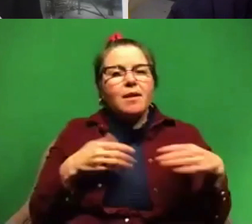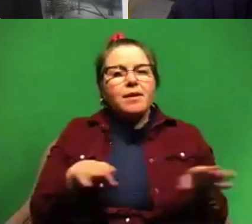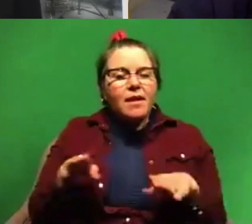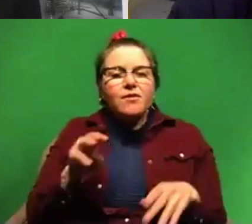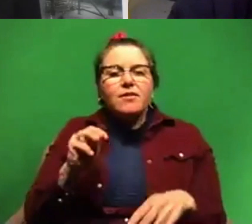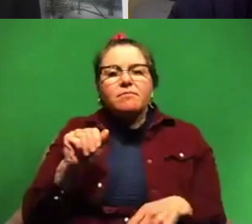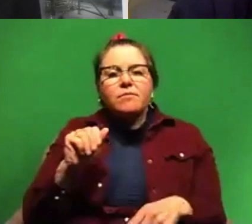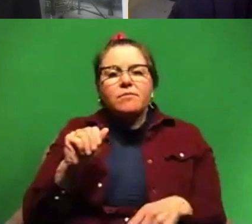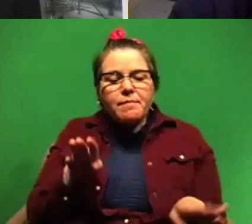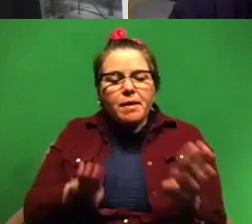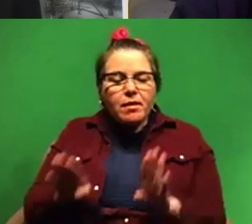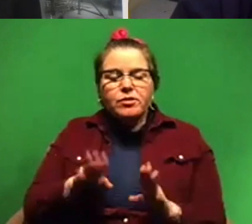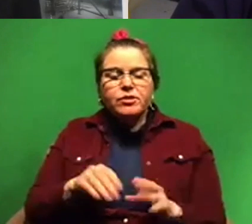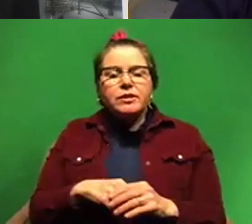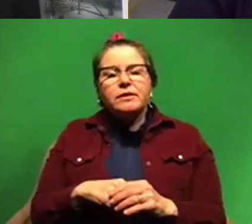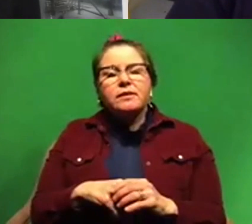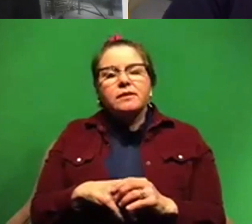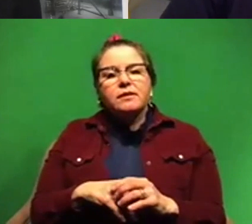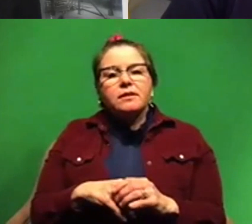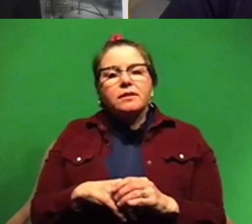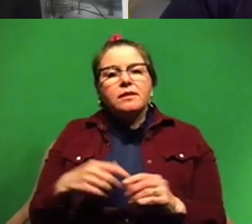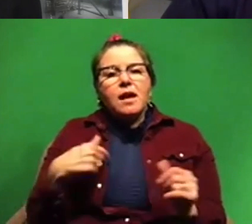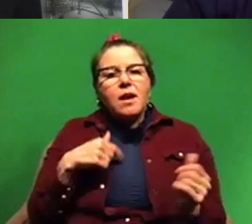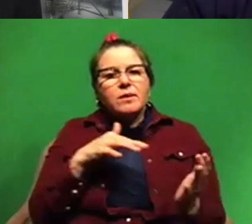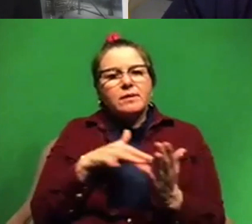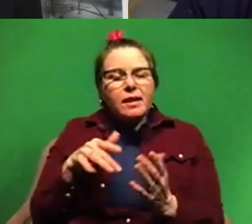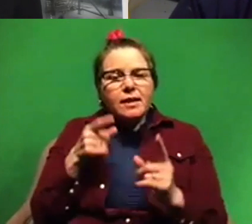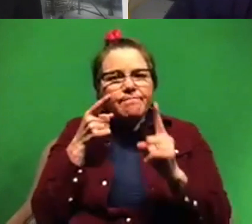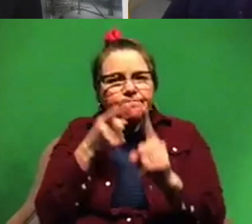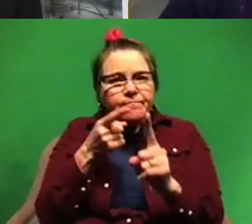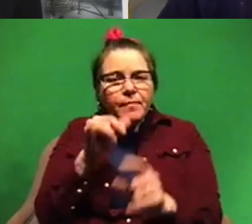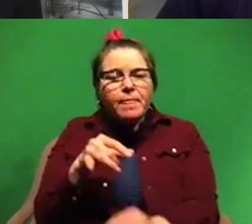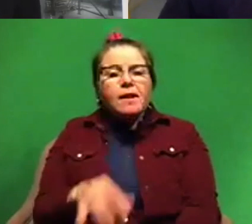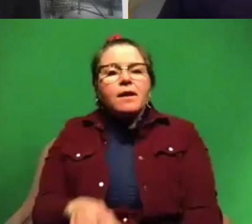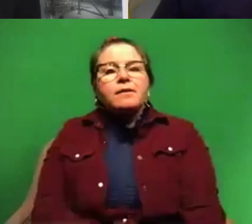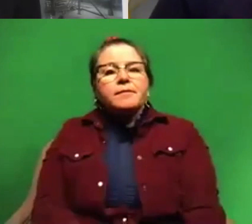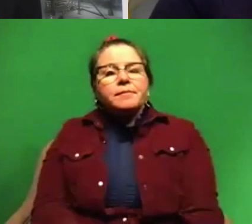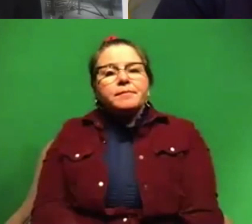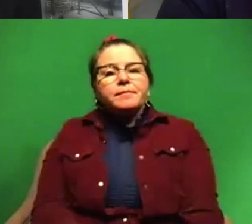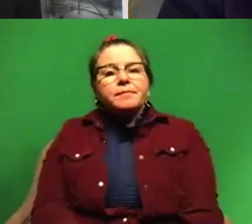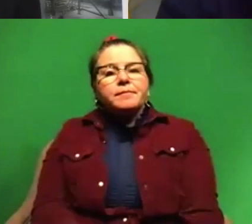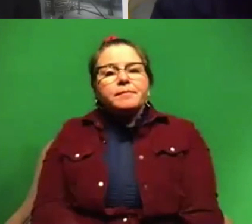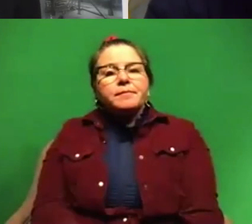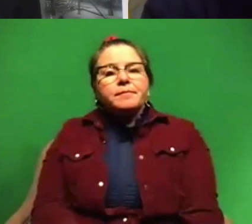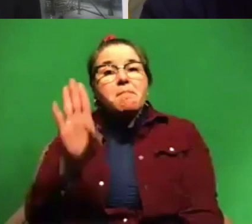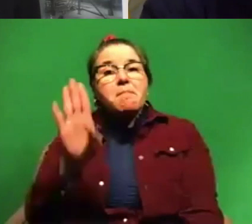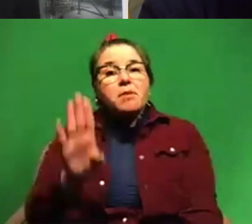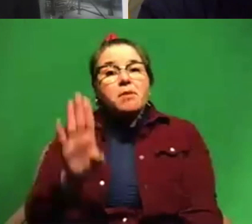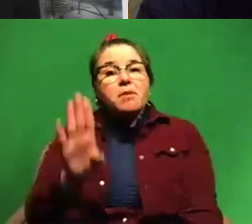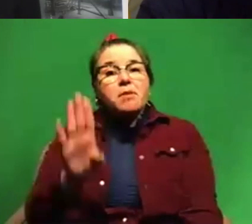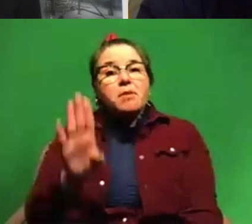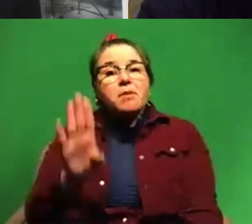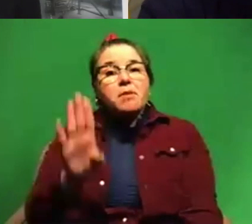biology. And I was studying toward that. And Boston University had great classes on